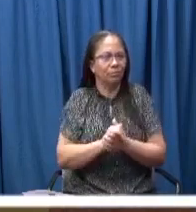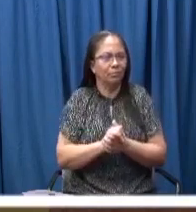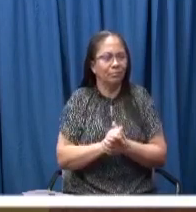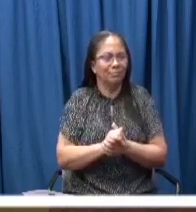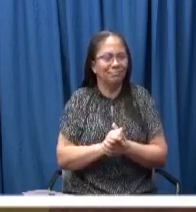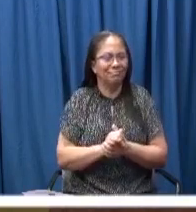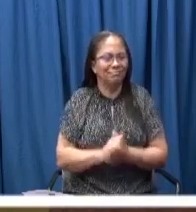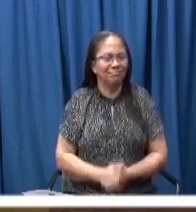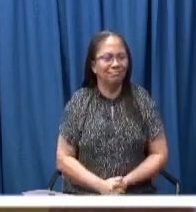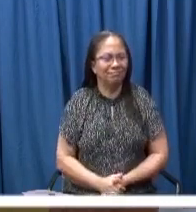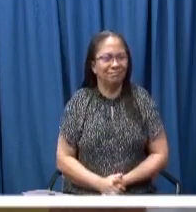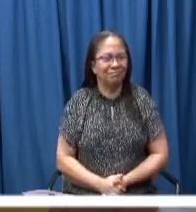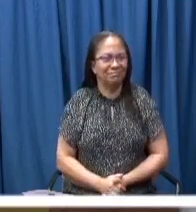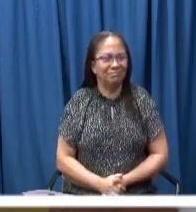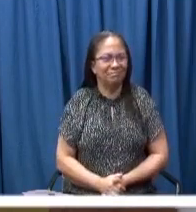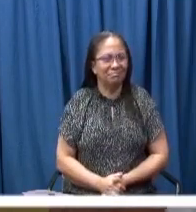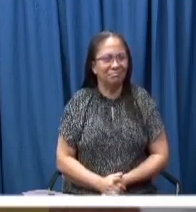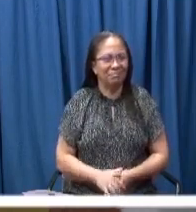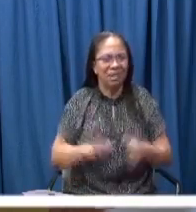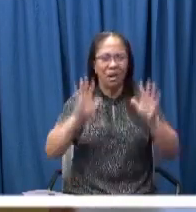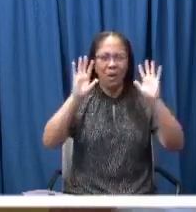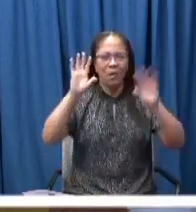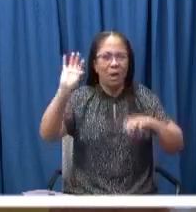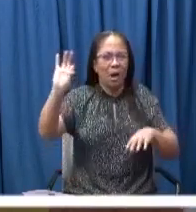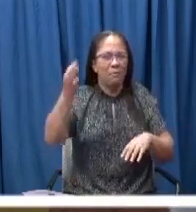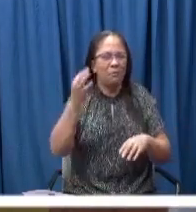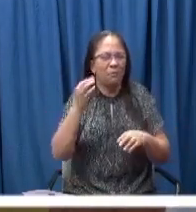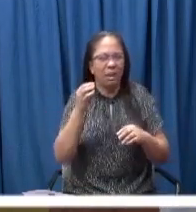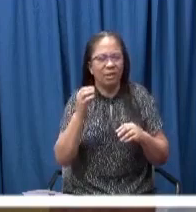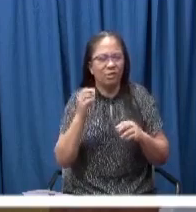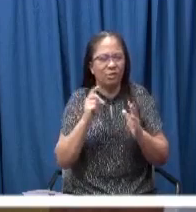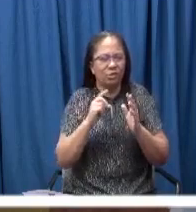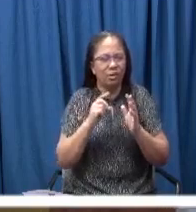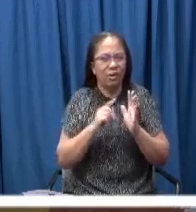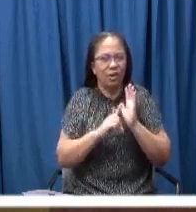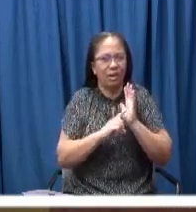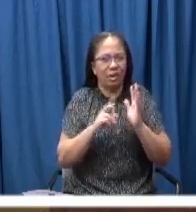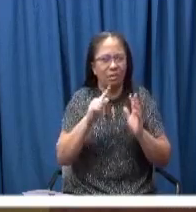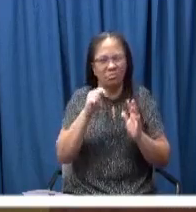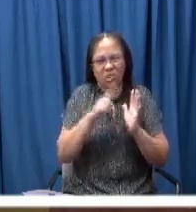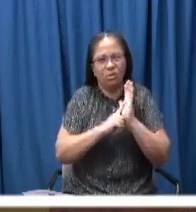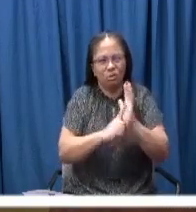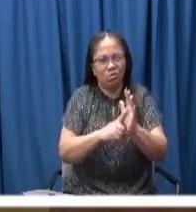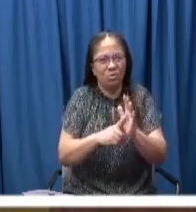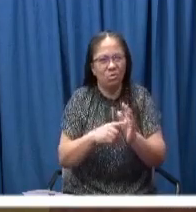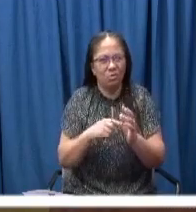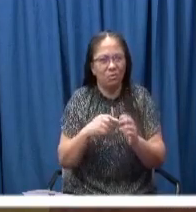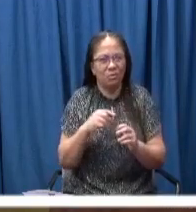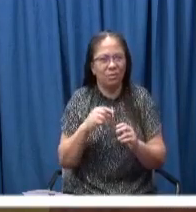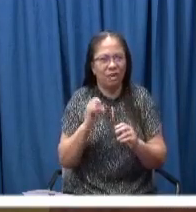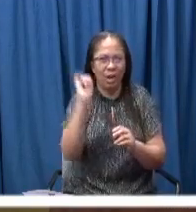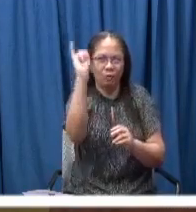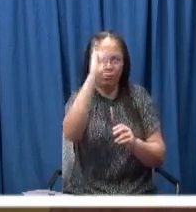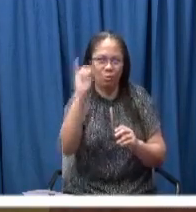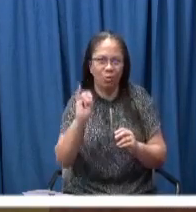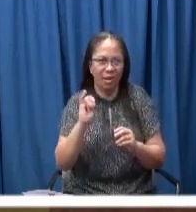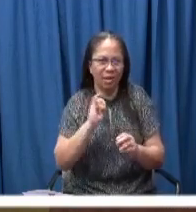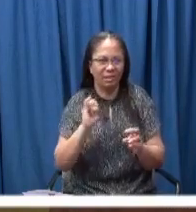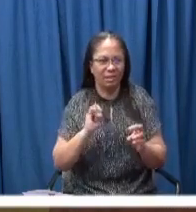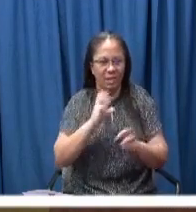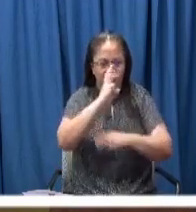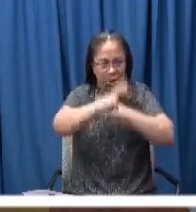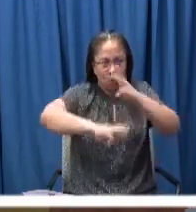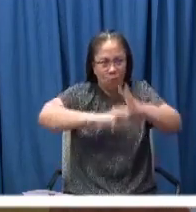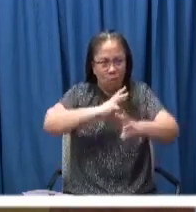cartoon that had this image of the whole big globe. And the globe is pointing a little finger, and then opposite